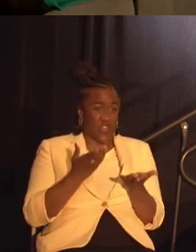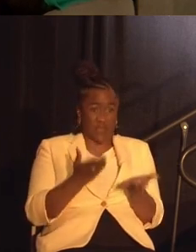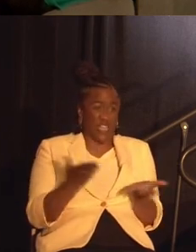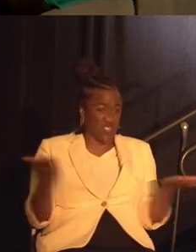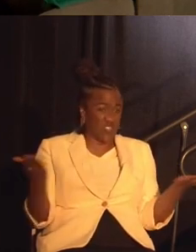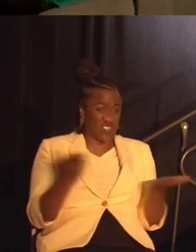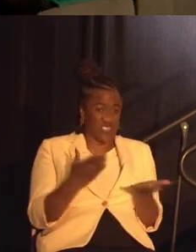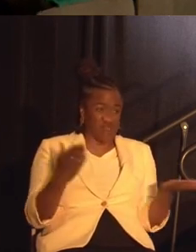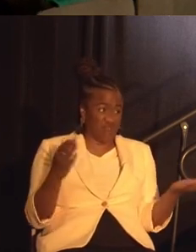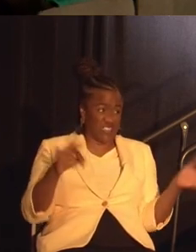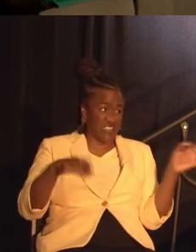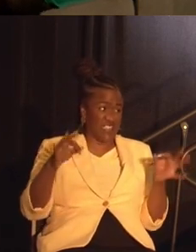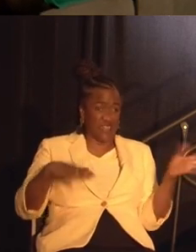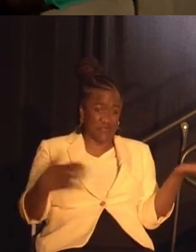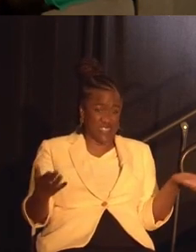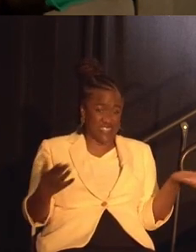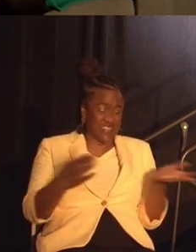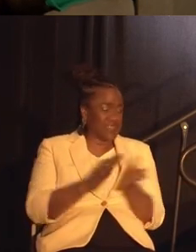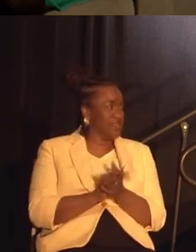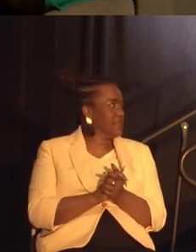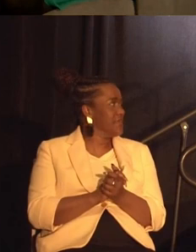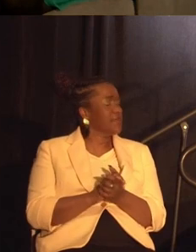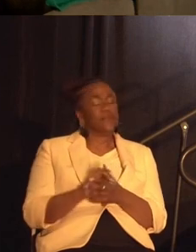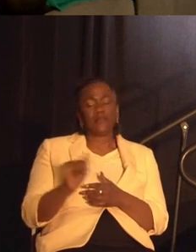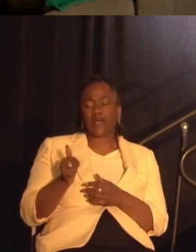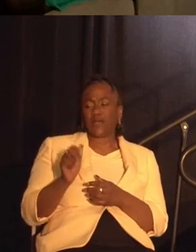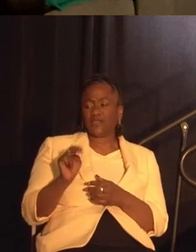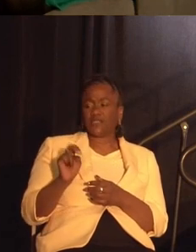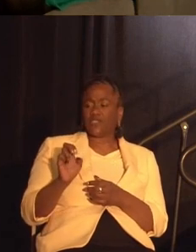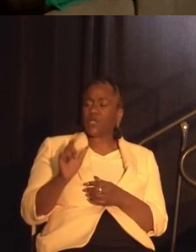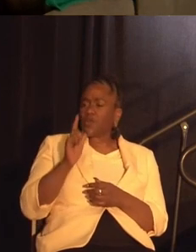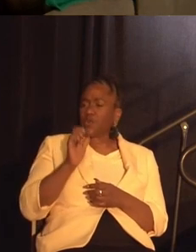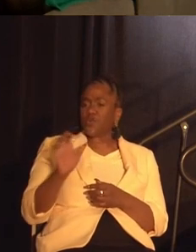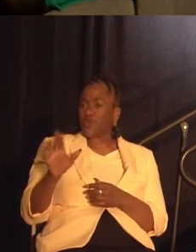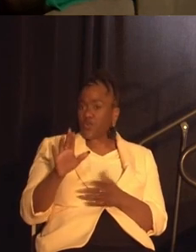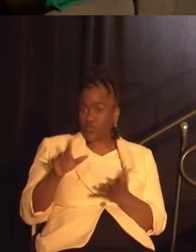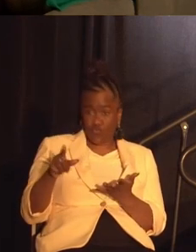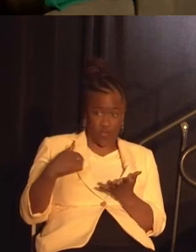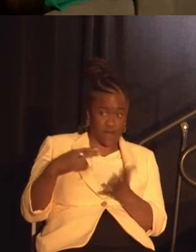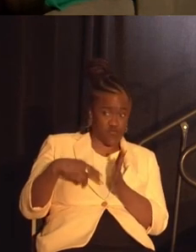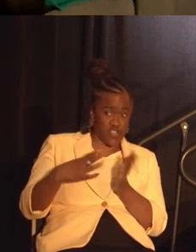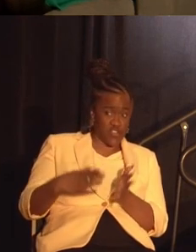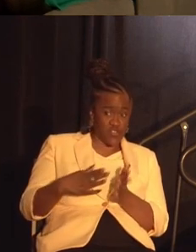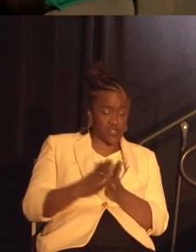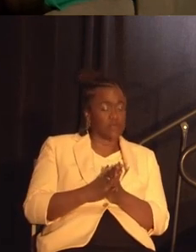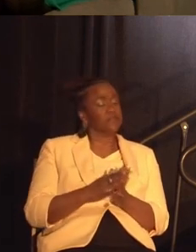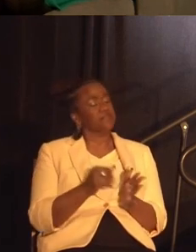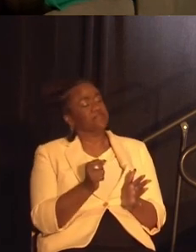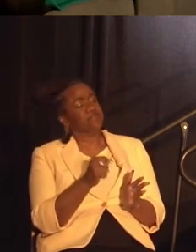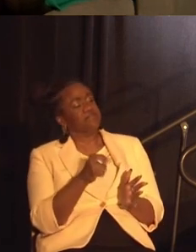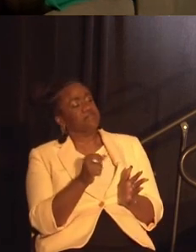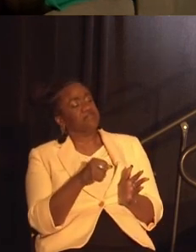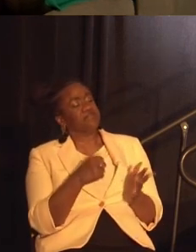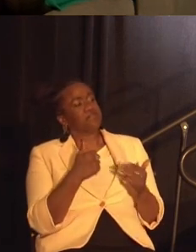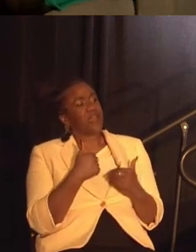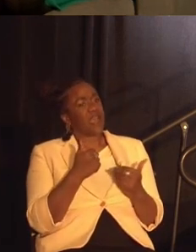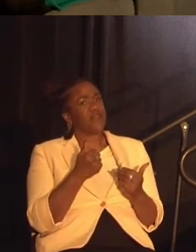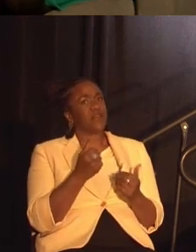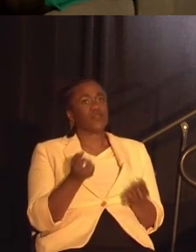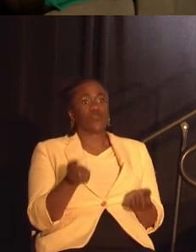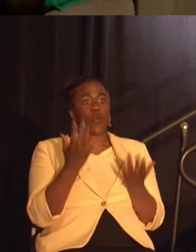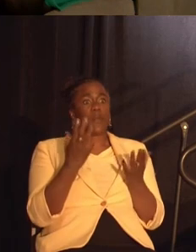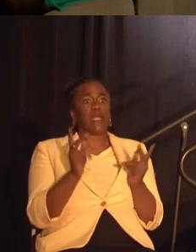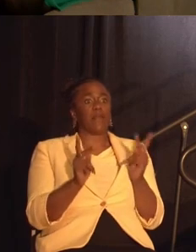some tips, yeah. Yeah. Jane, how about you? Who are your, do you have readers? Oh, yeah. For this work? I have, like, so